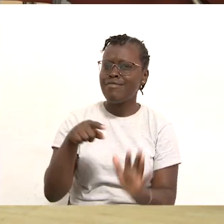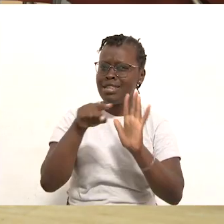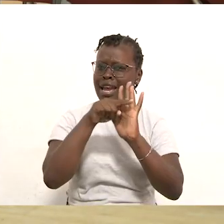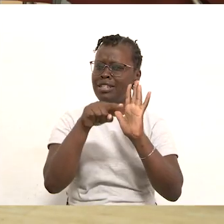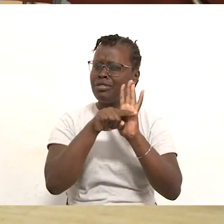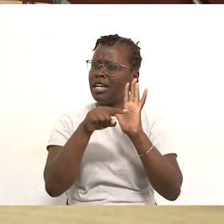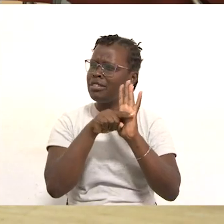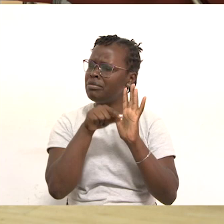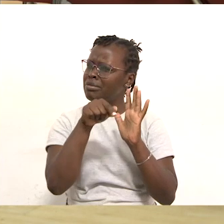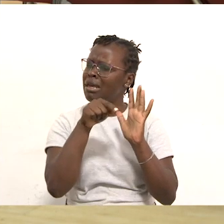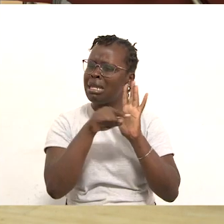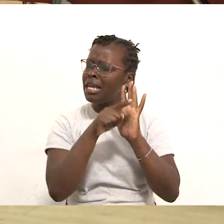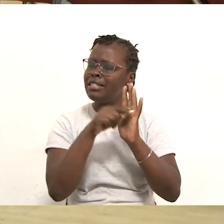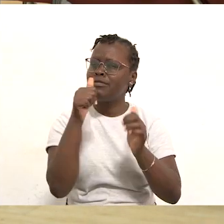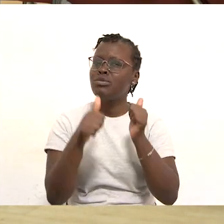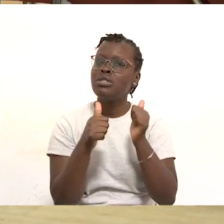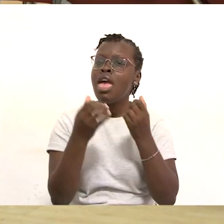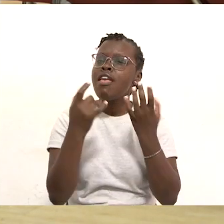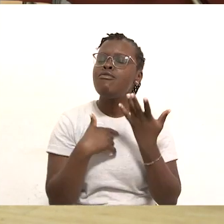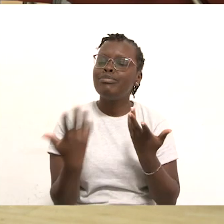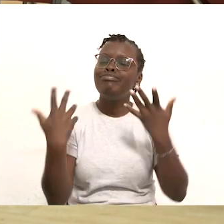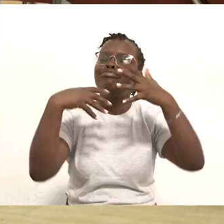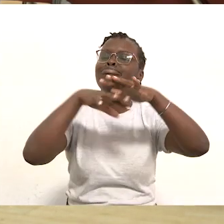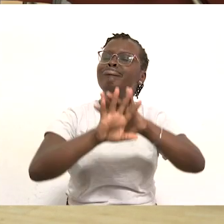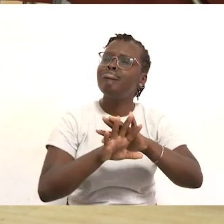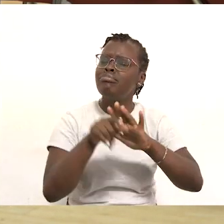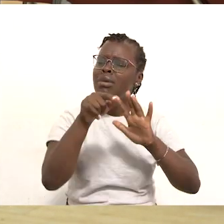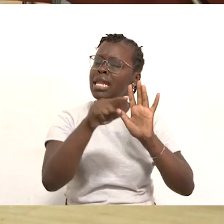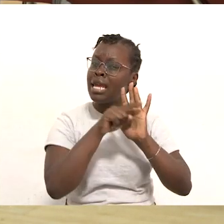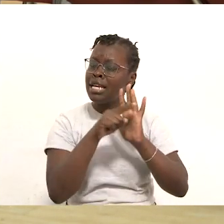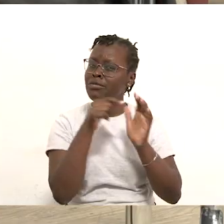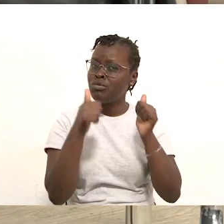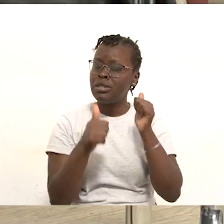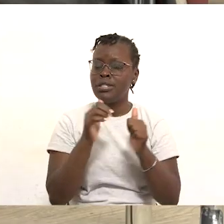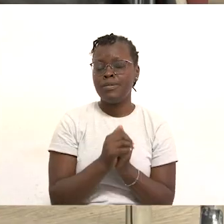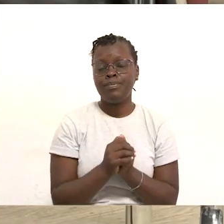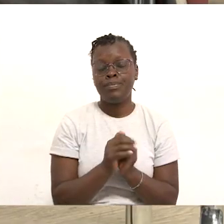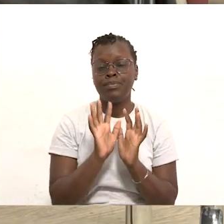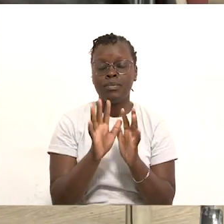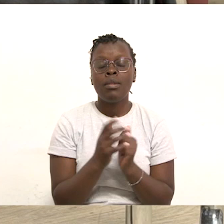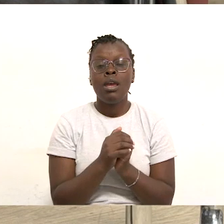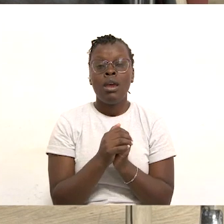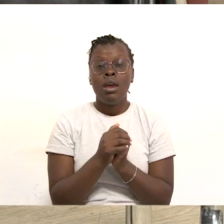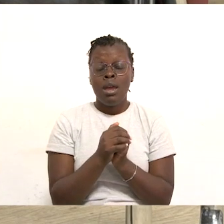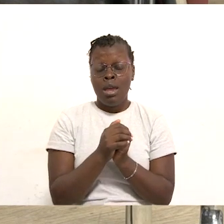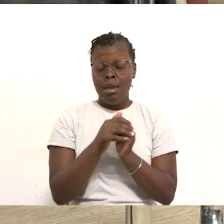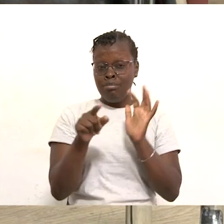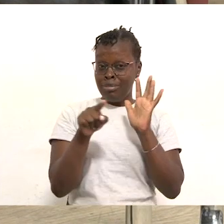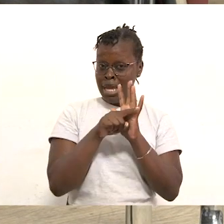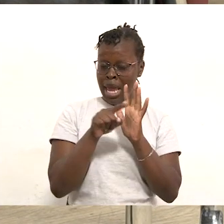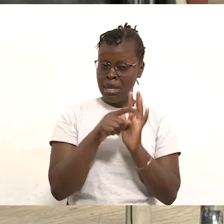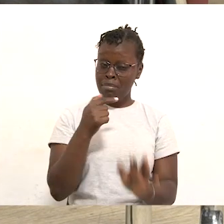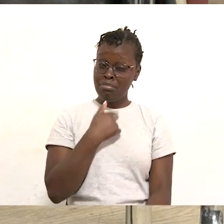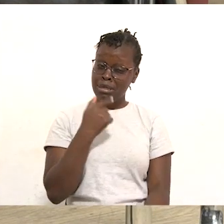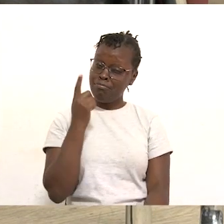potentially happen as we amalgamate some of these courses. Please continue on that point. Yeah, the losses I